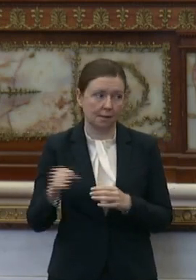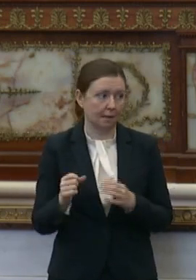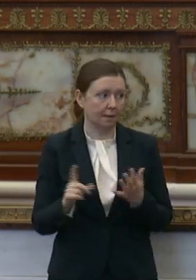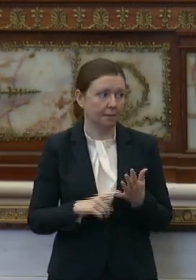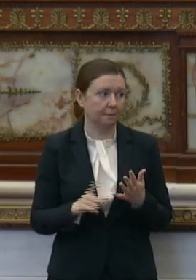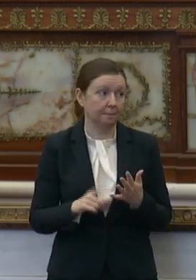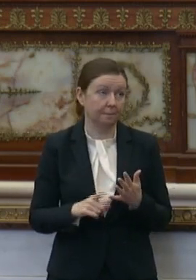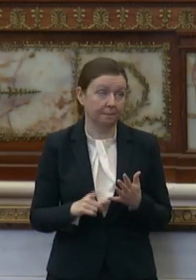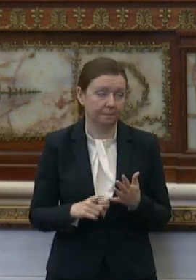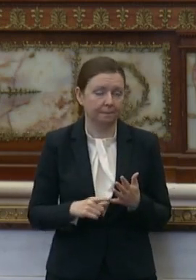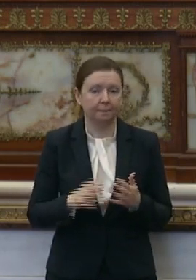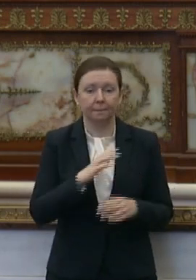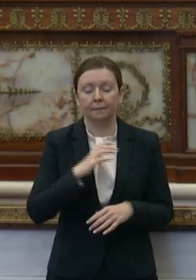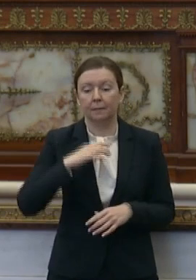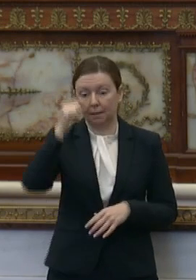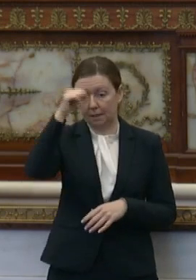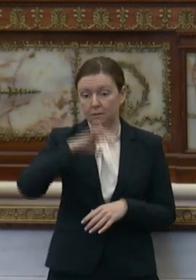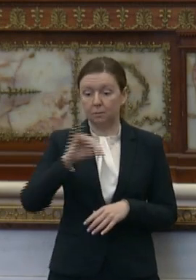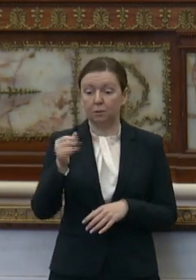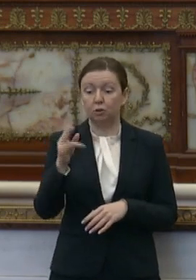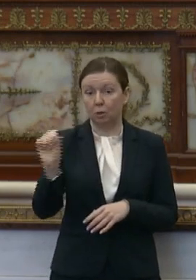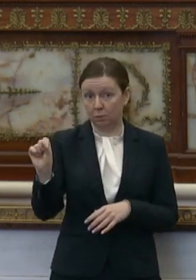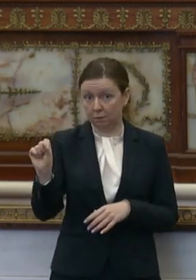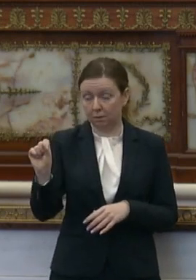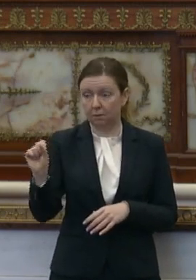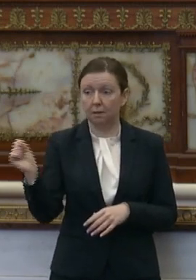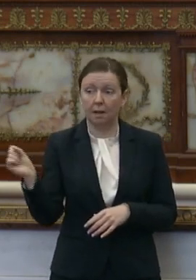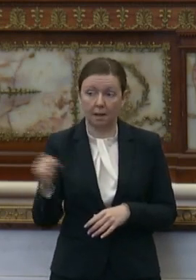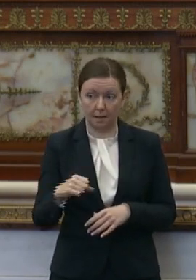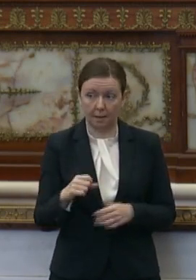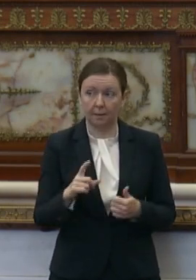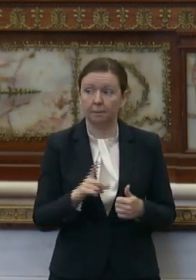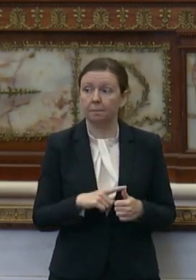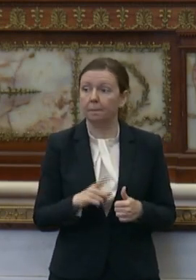Aye. Councilman Jones? Aye.